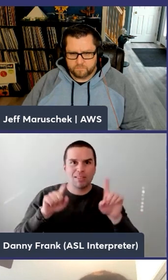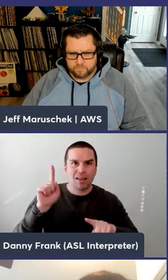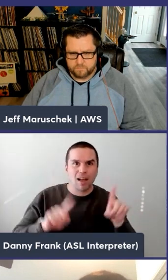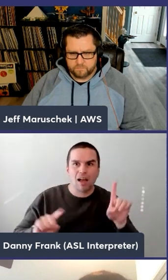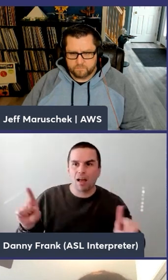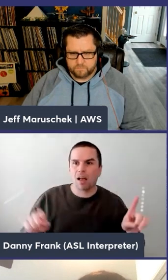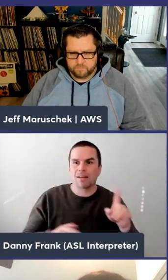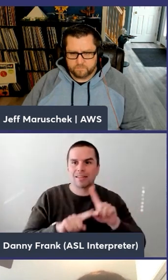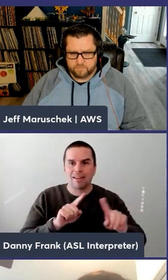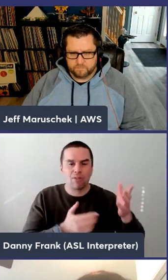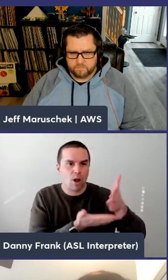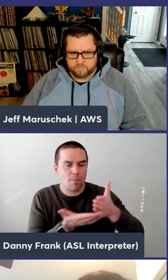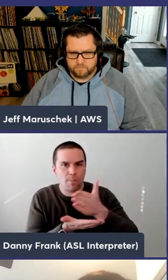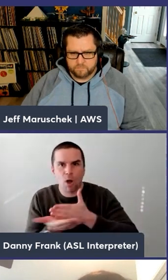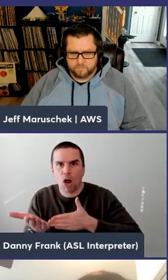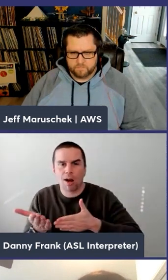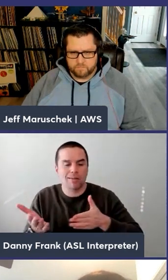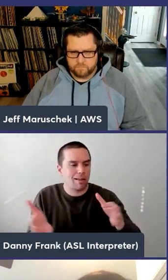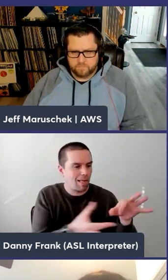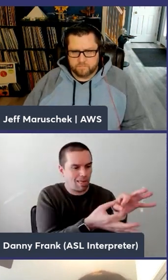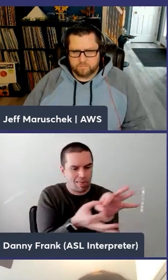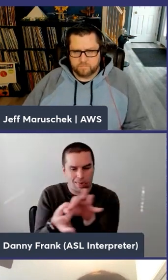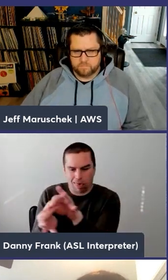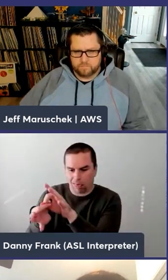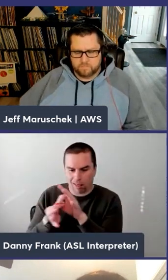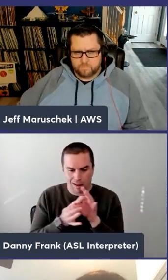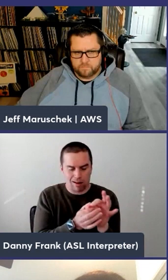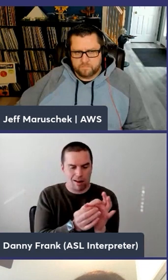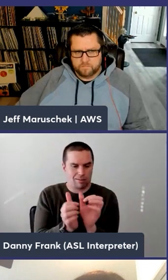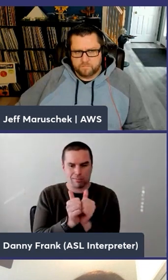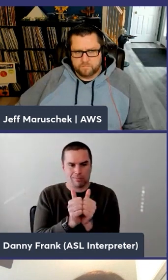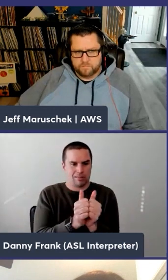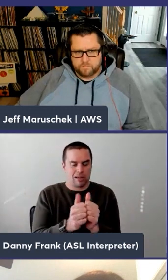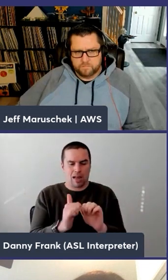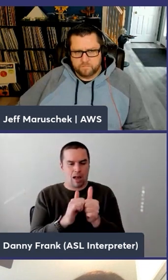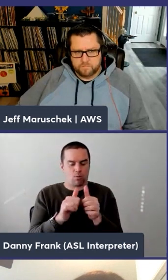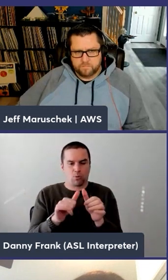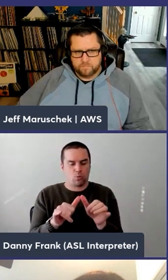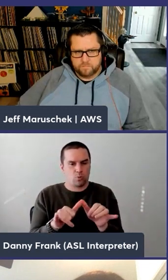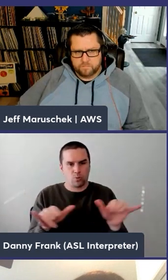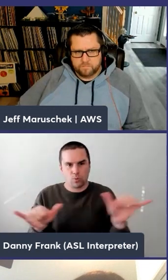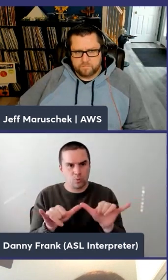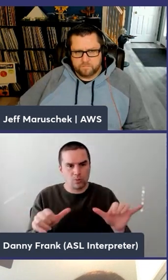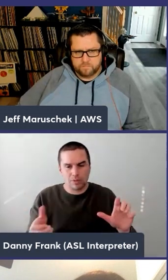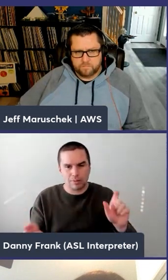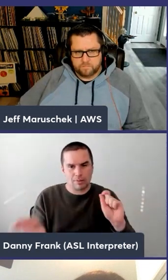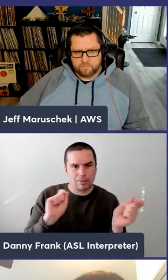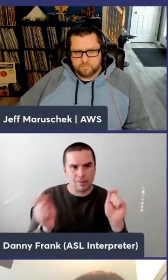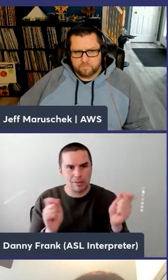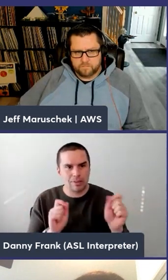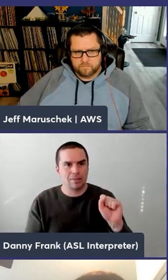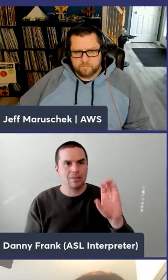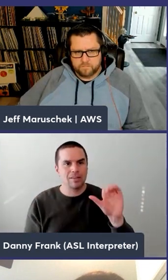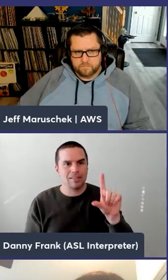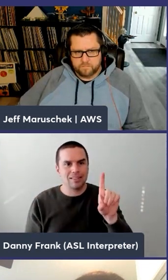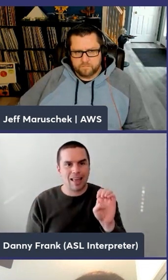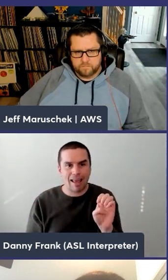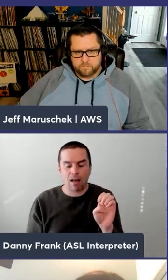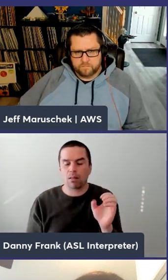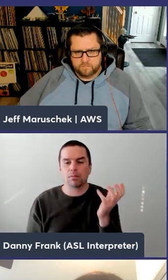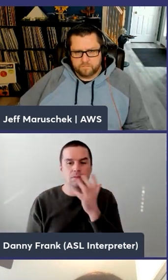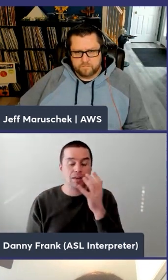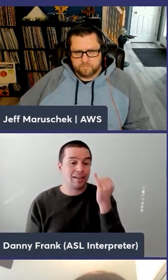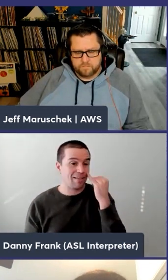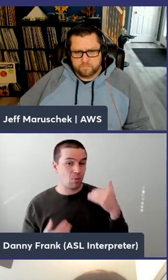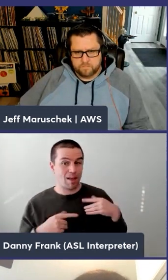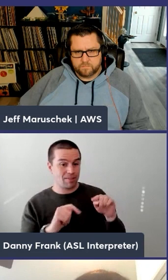components for this and being able to scale that up if you have a team that wants to create very broad queries all of a